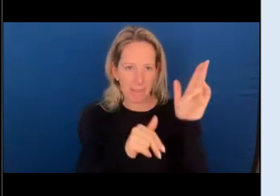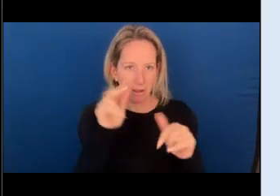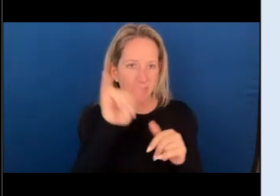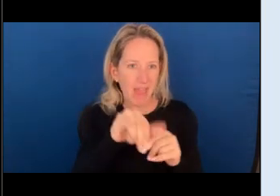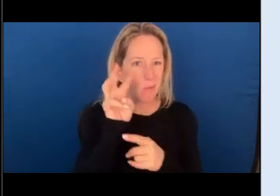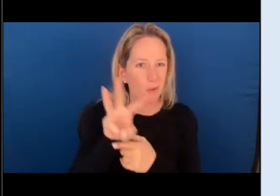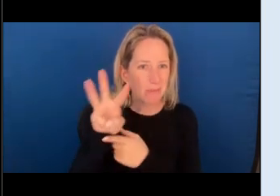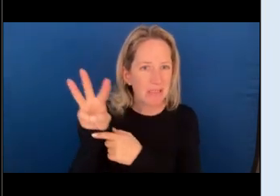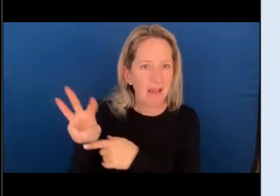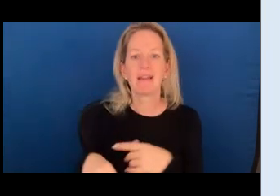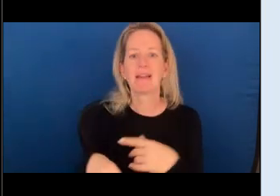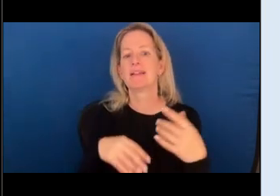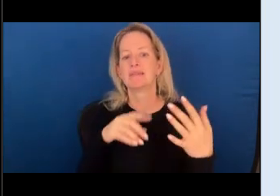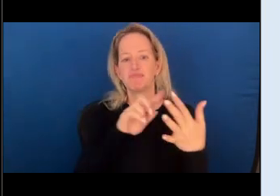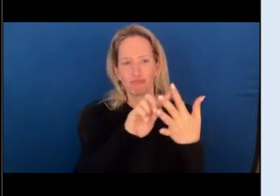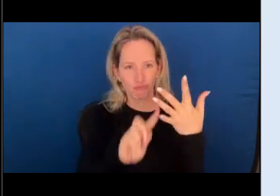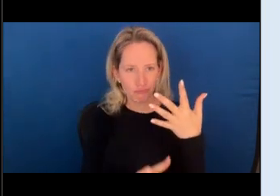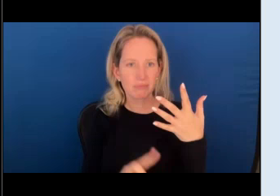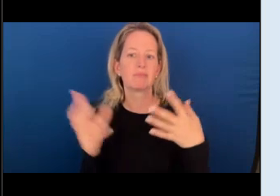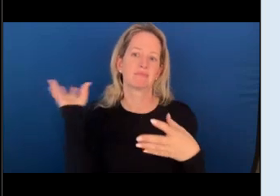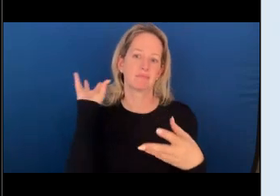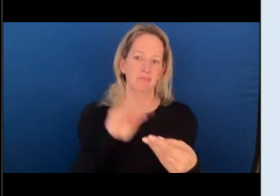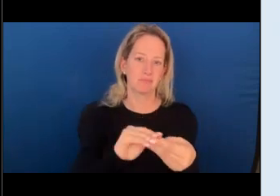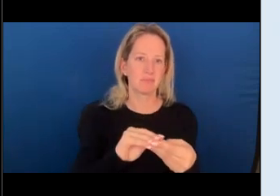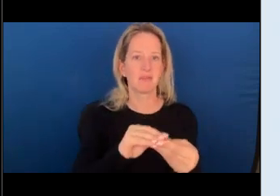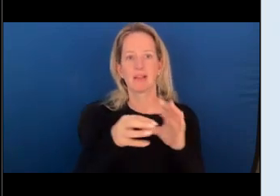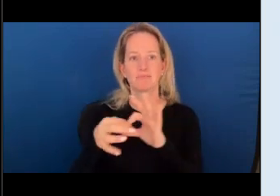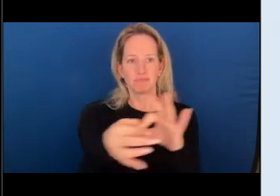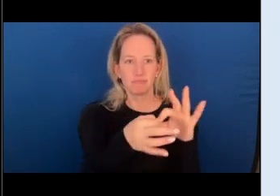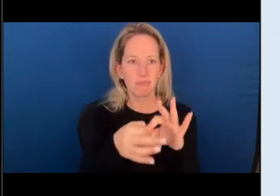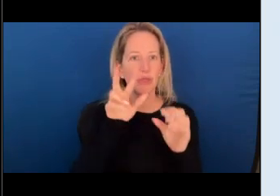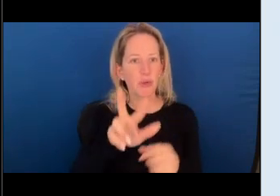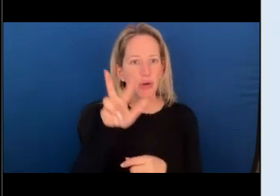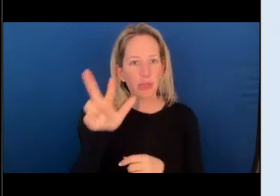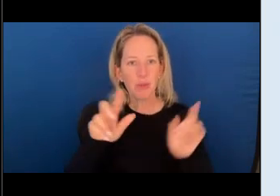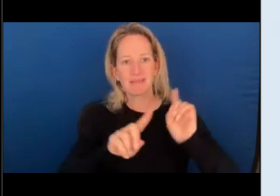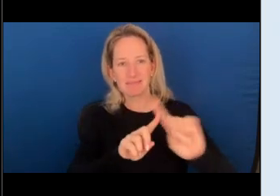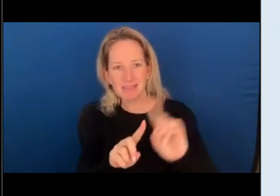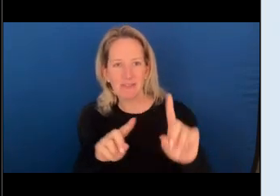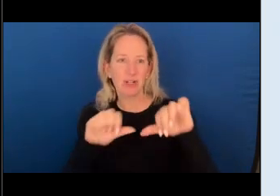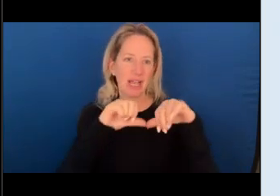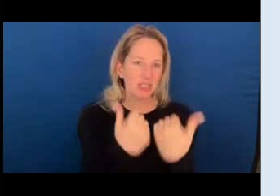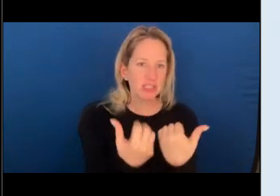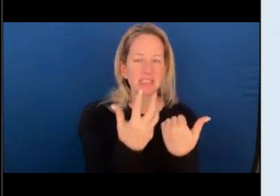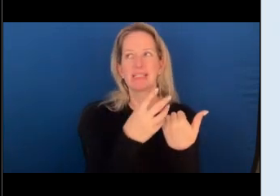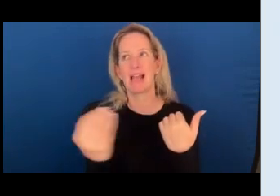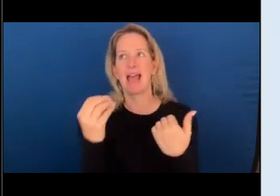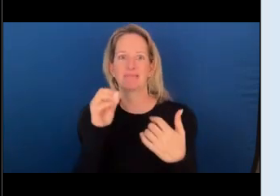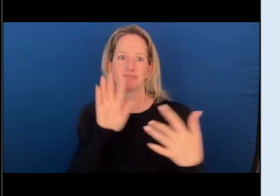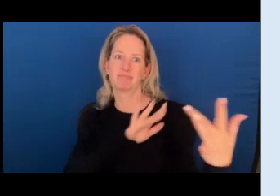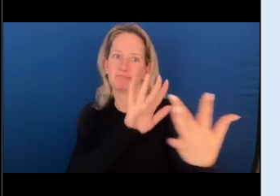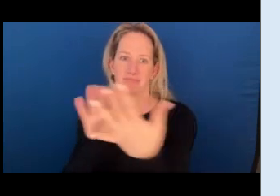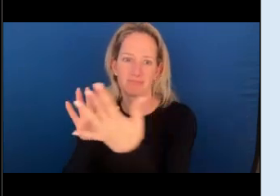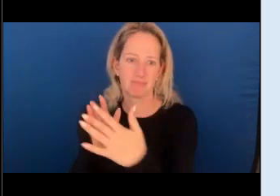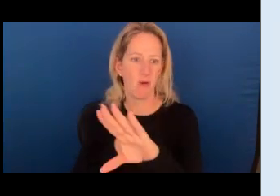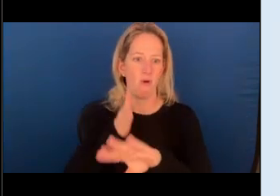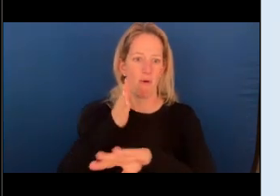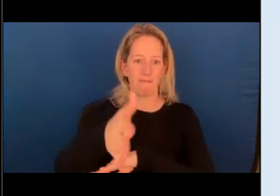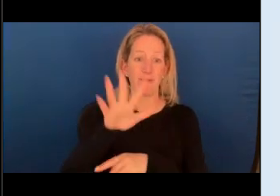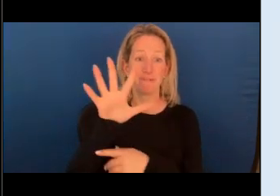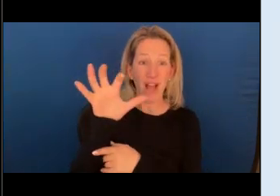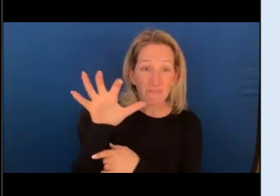have collaborated with 33 individuals across 13 organizations and have reached over 500 participants so far.